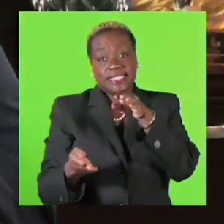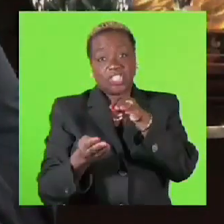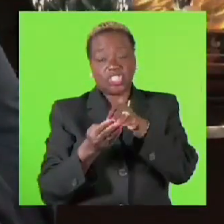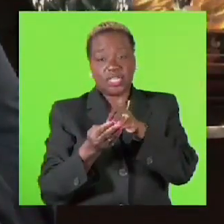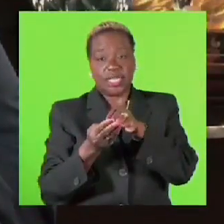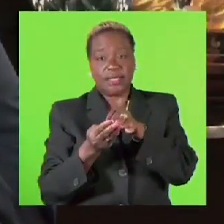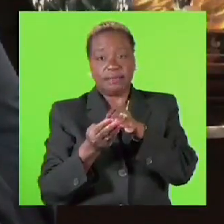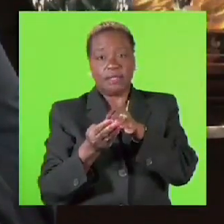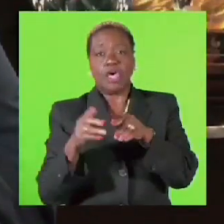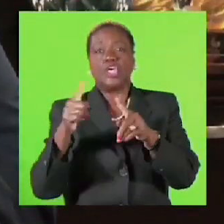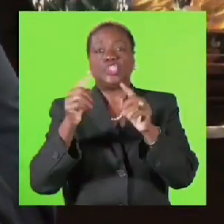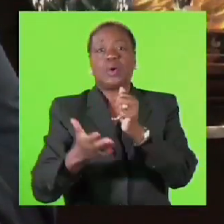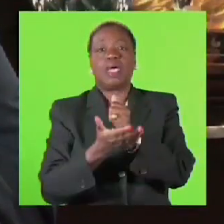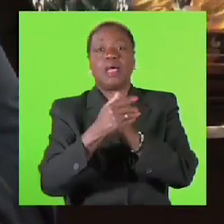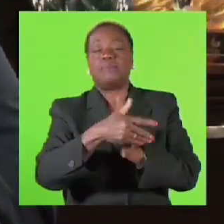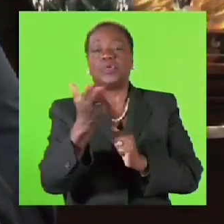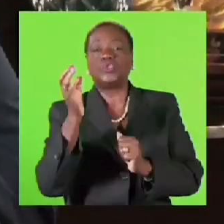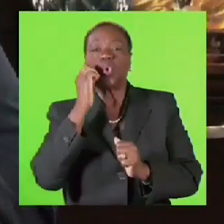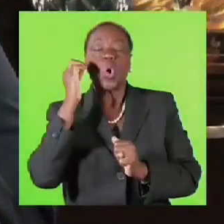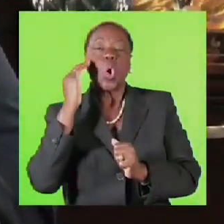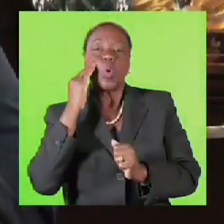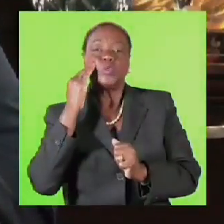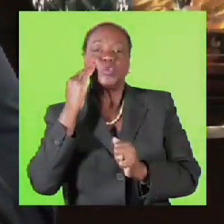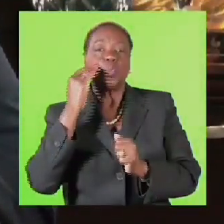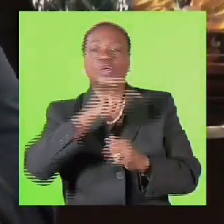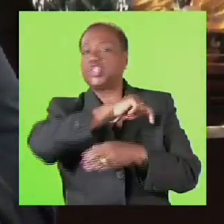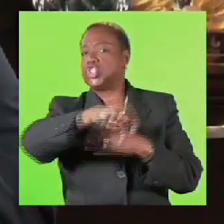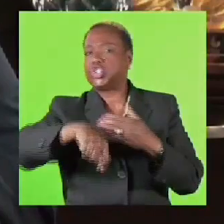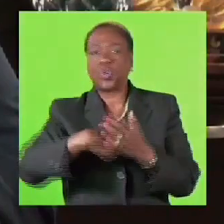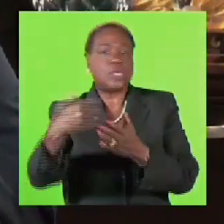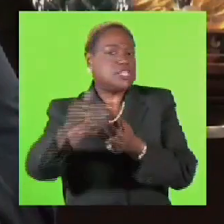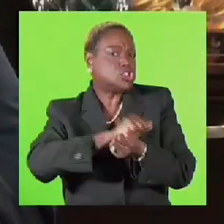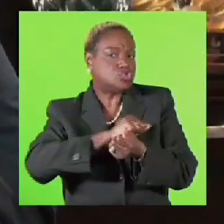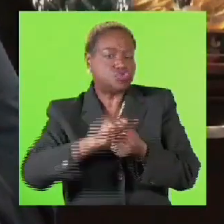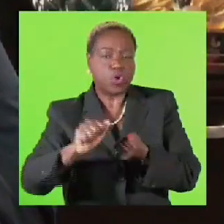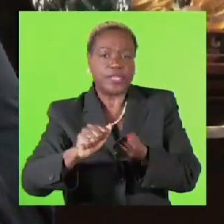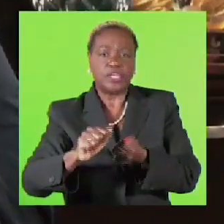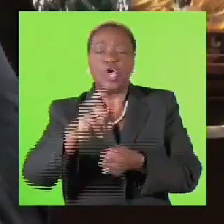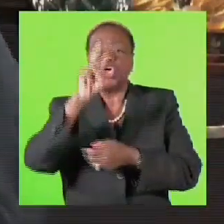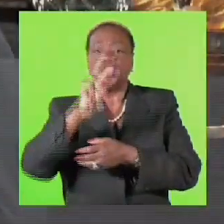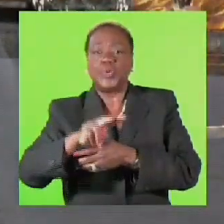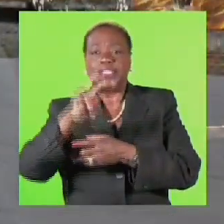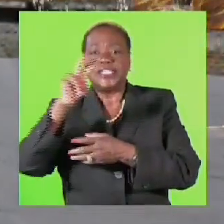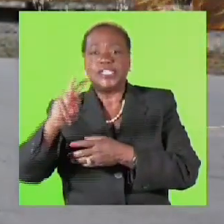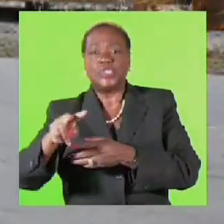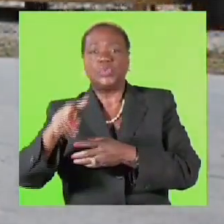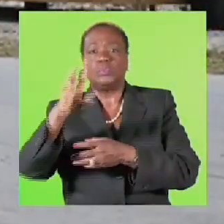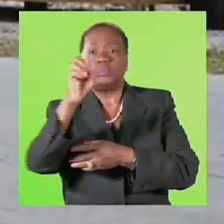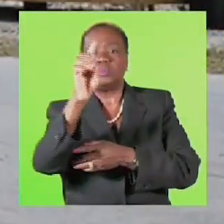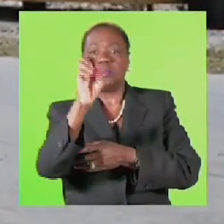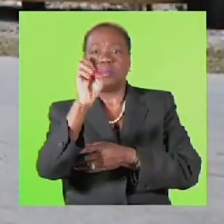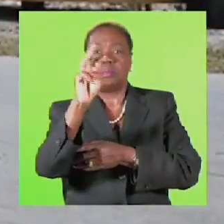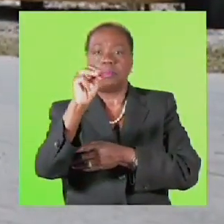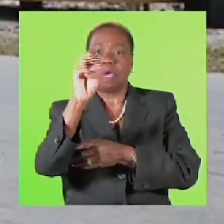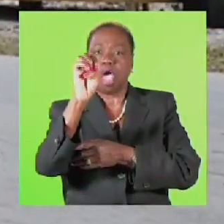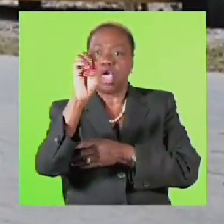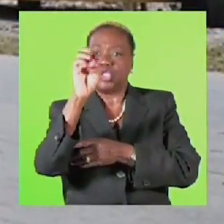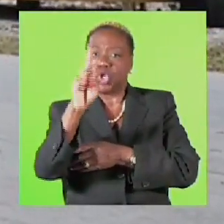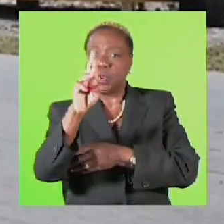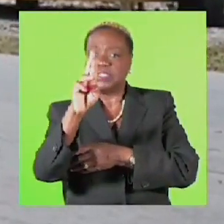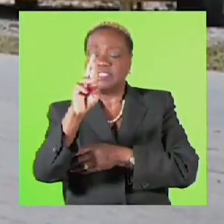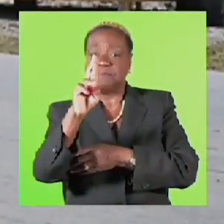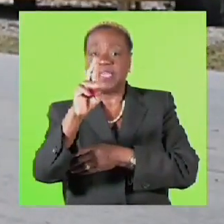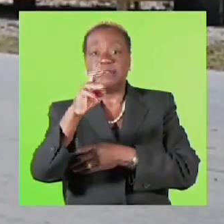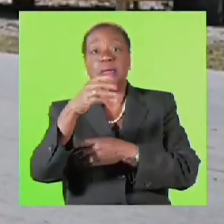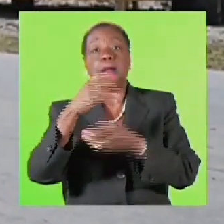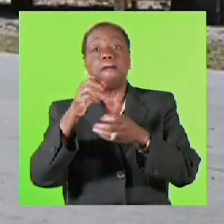Additionally, to assist those whose homes were totally destroyed, 22 domes are being erected in Spring